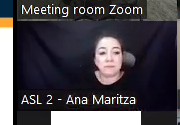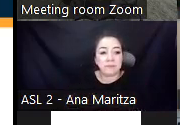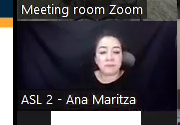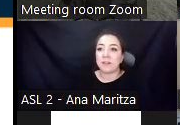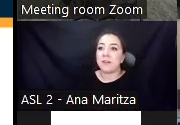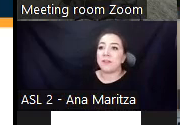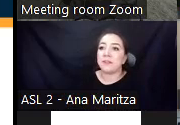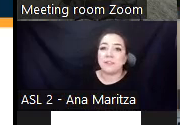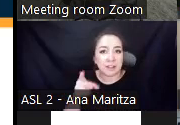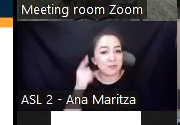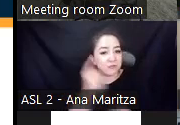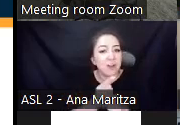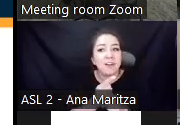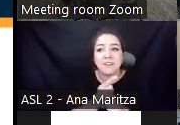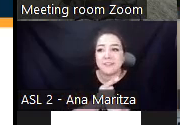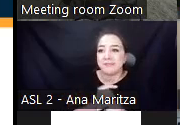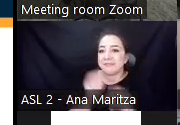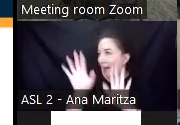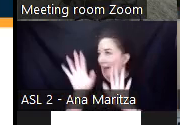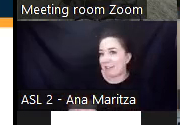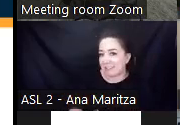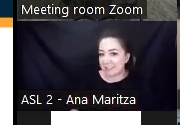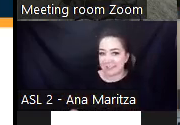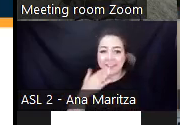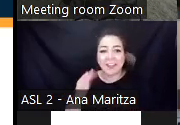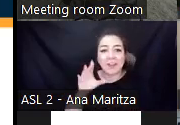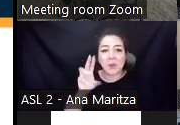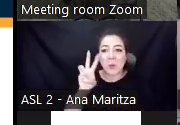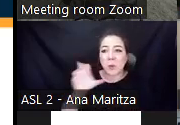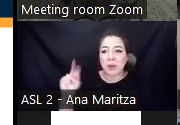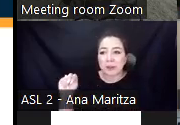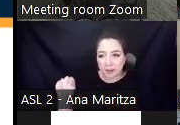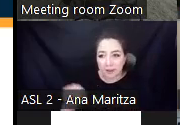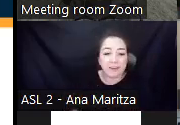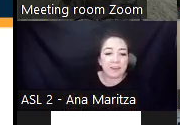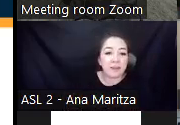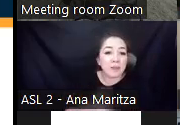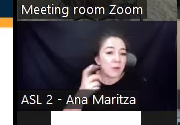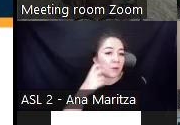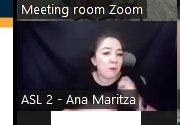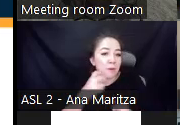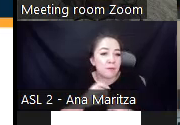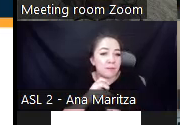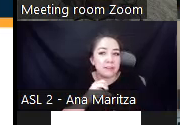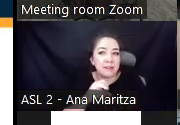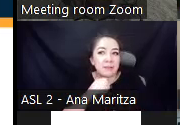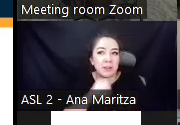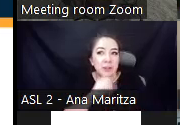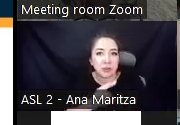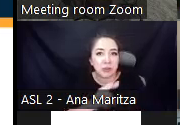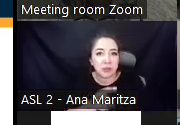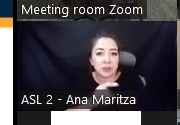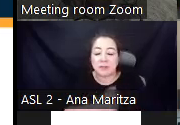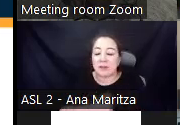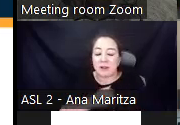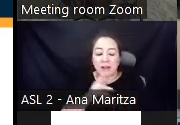That's right. It's fabulous. Thank you, Wynn. The only problem is Sally, I'm not, or I'm sorry, Catherine, I'm